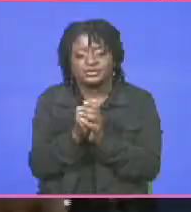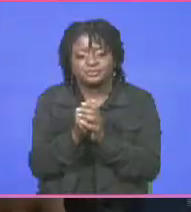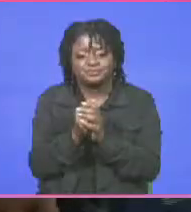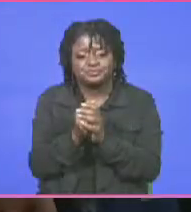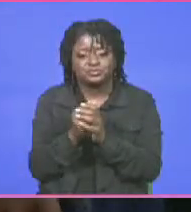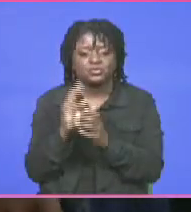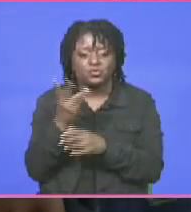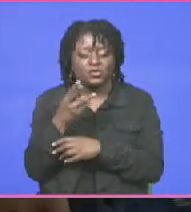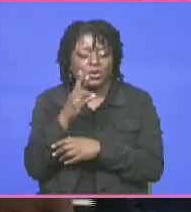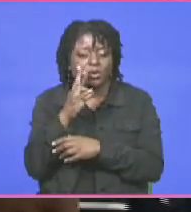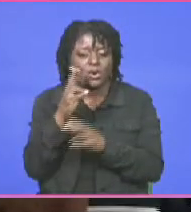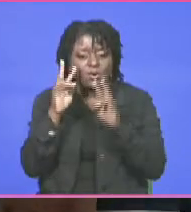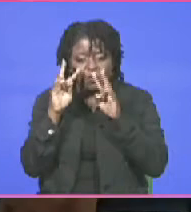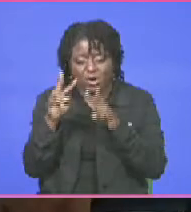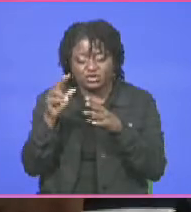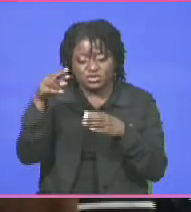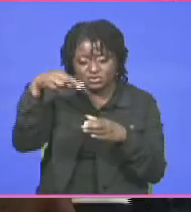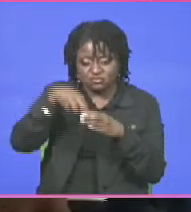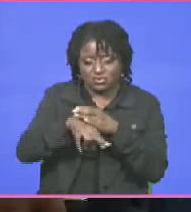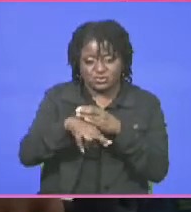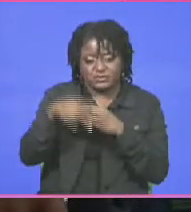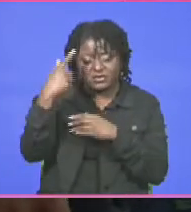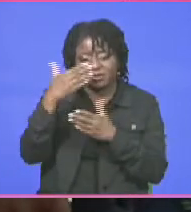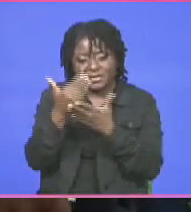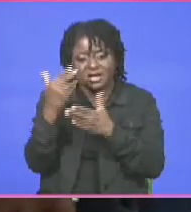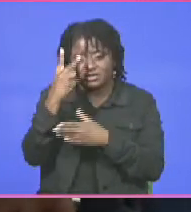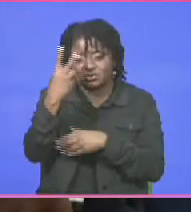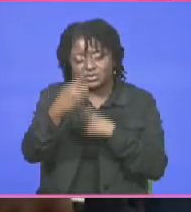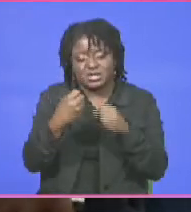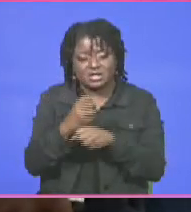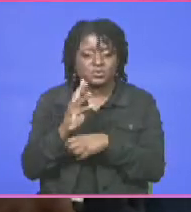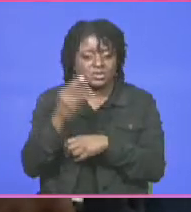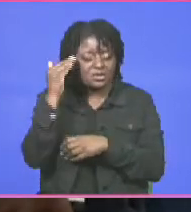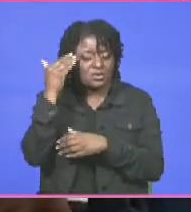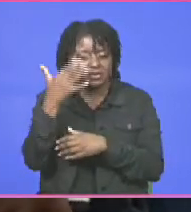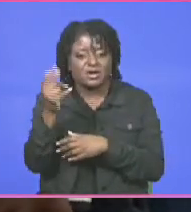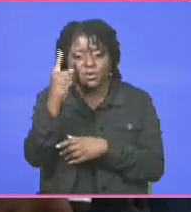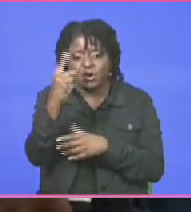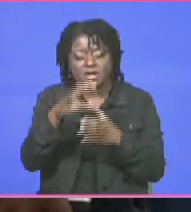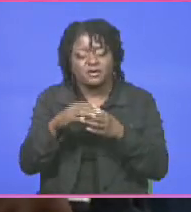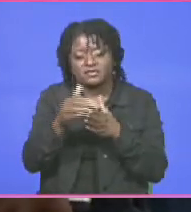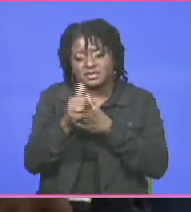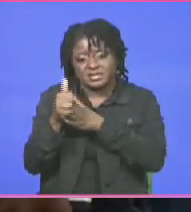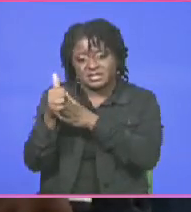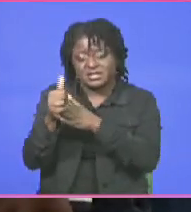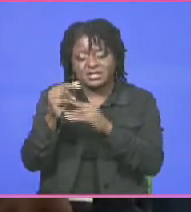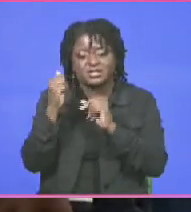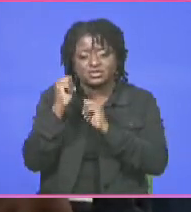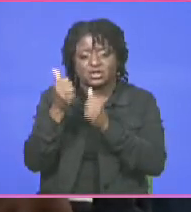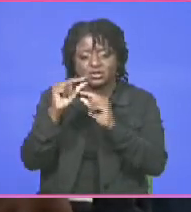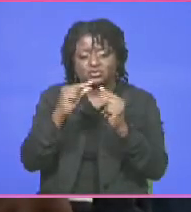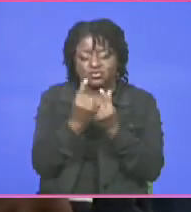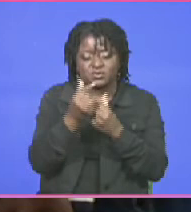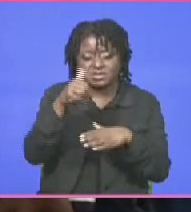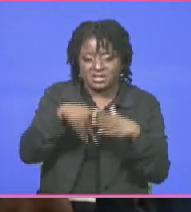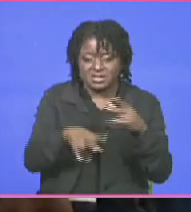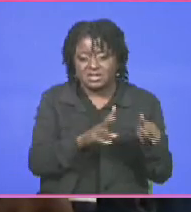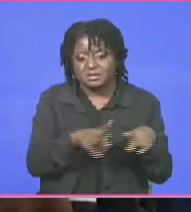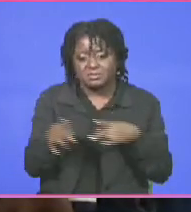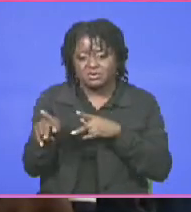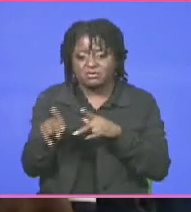been watching the Roots for the past 2 years. We know that they are one of the leading jungle groups in the parade.